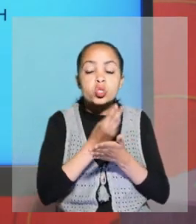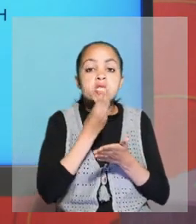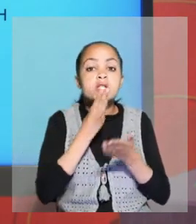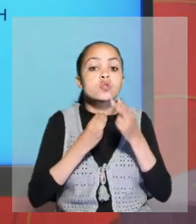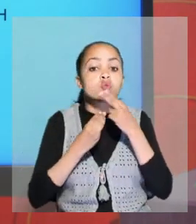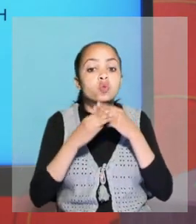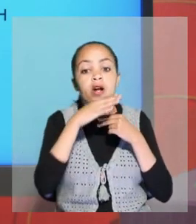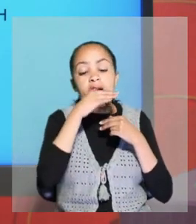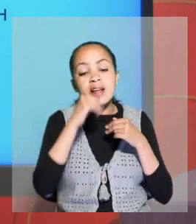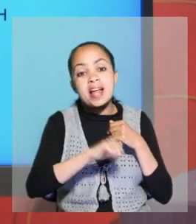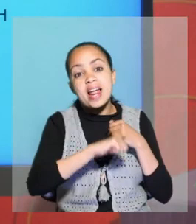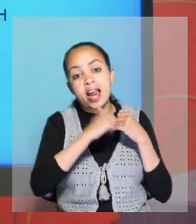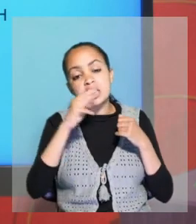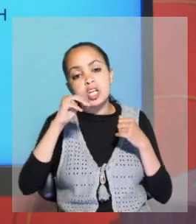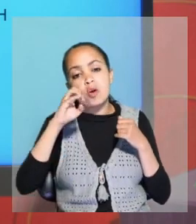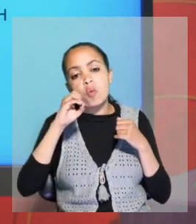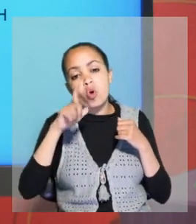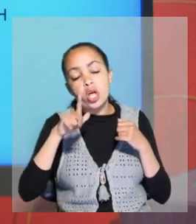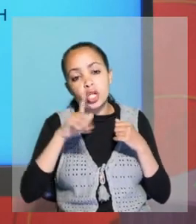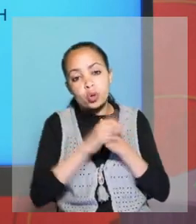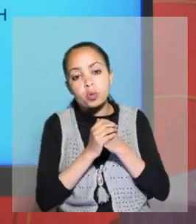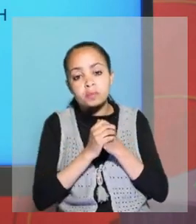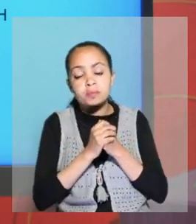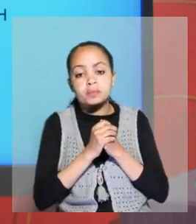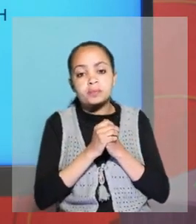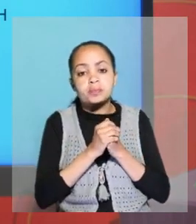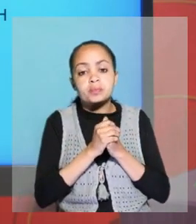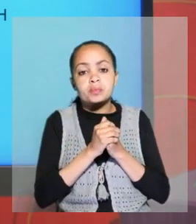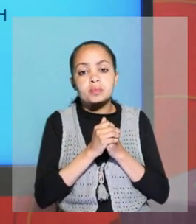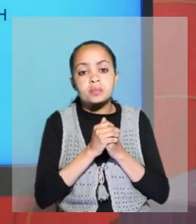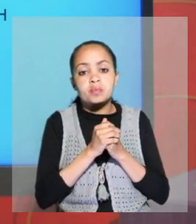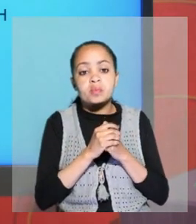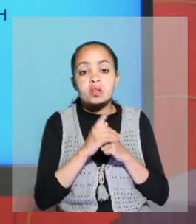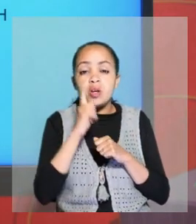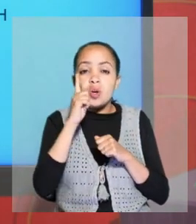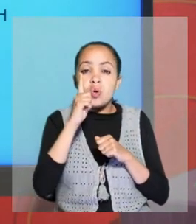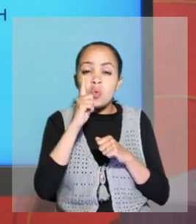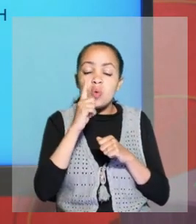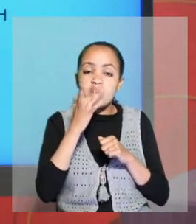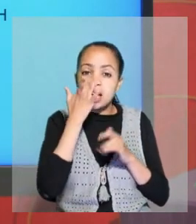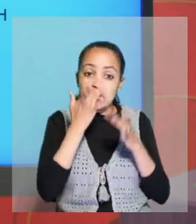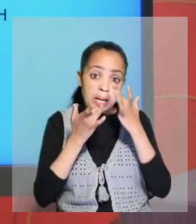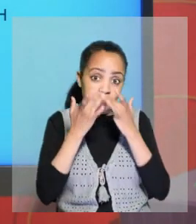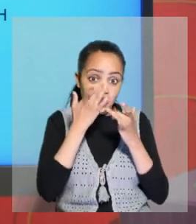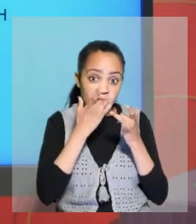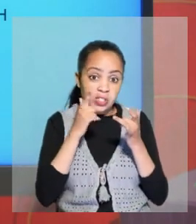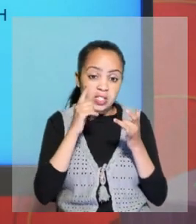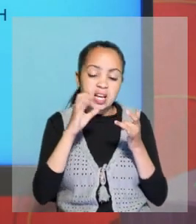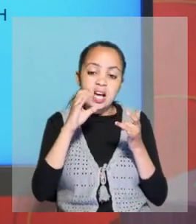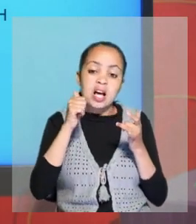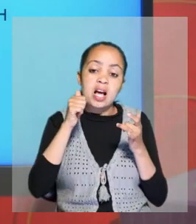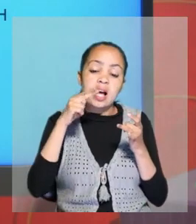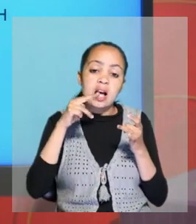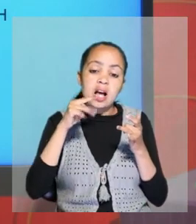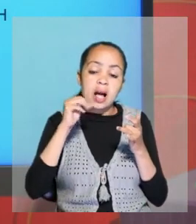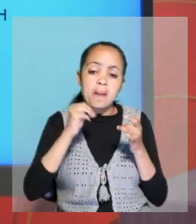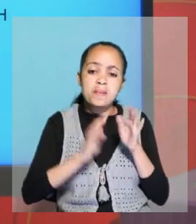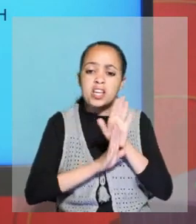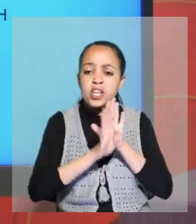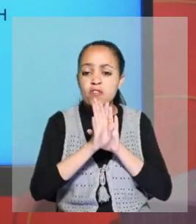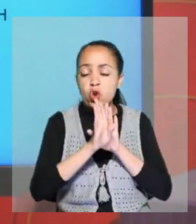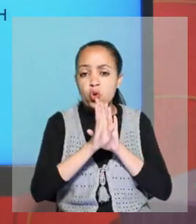and another molecule. So, one critical adaptation that calm photosynthesis develop